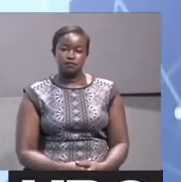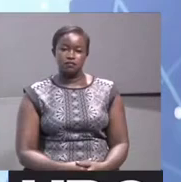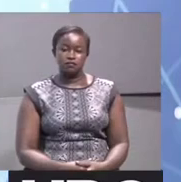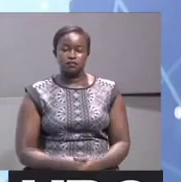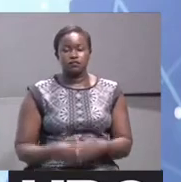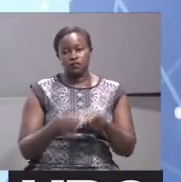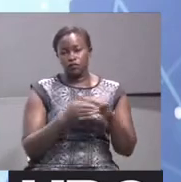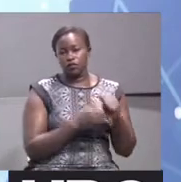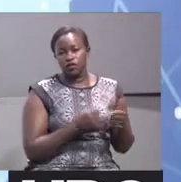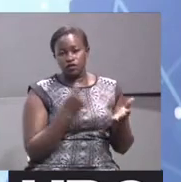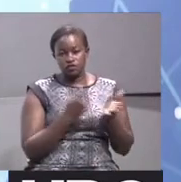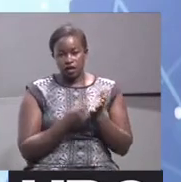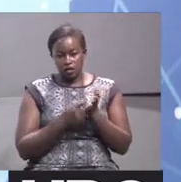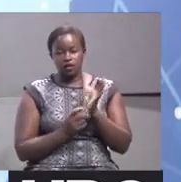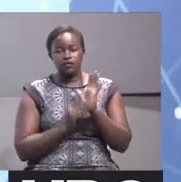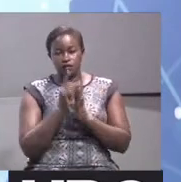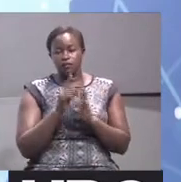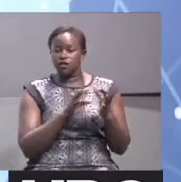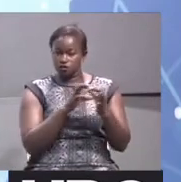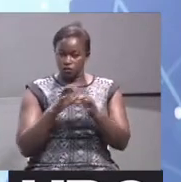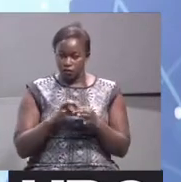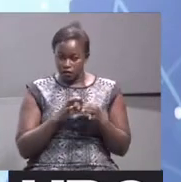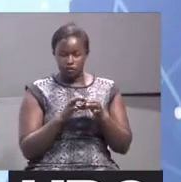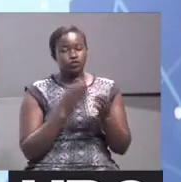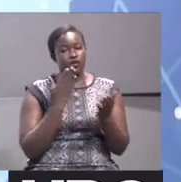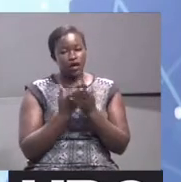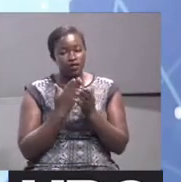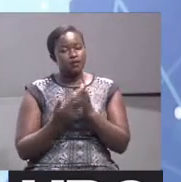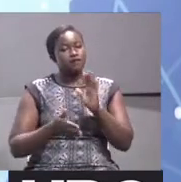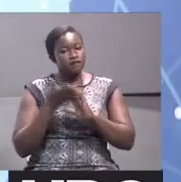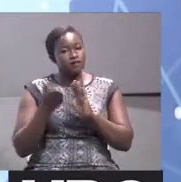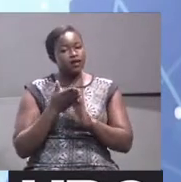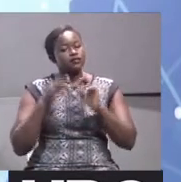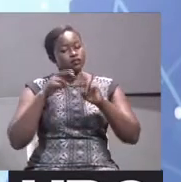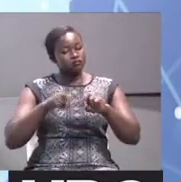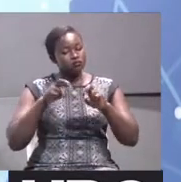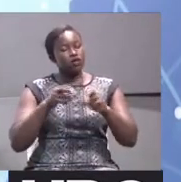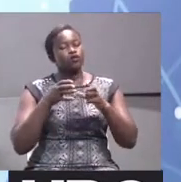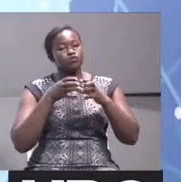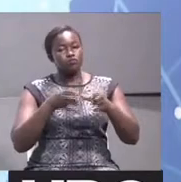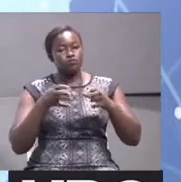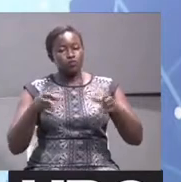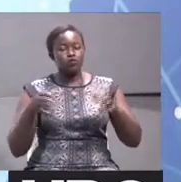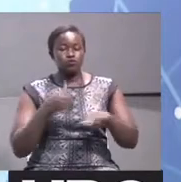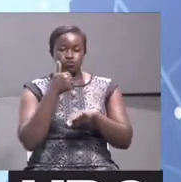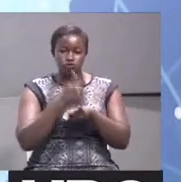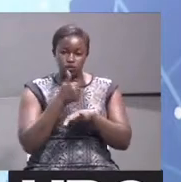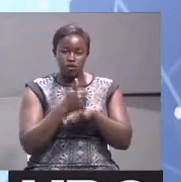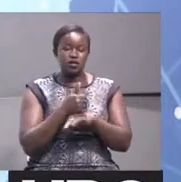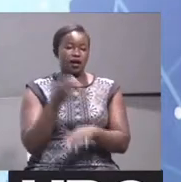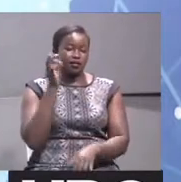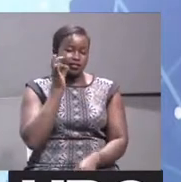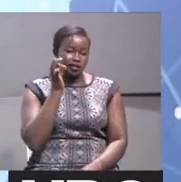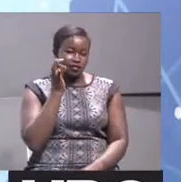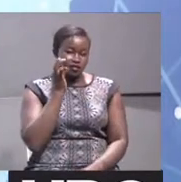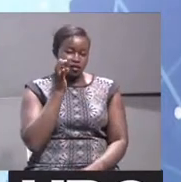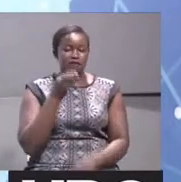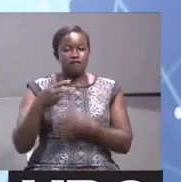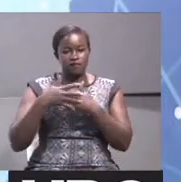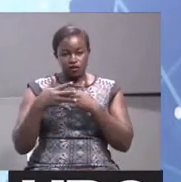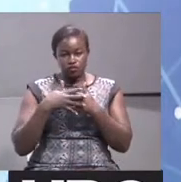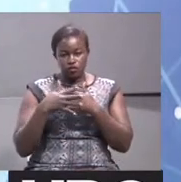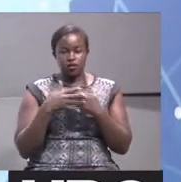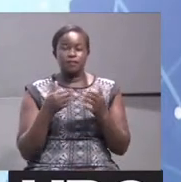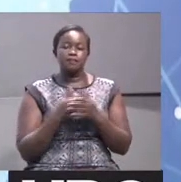The Uganda Development Corporation is being urged to quickly explore expanding the Soroti fruit factory beyond its present